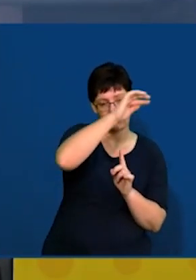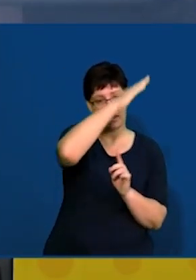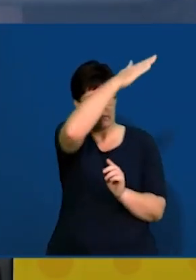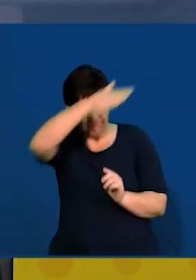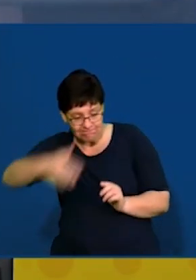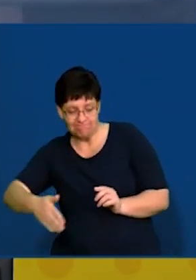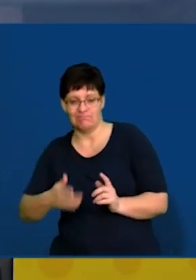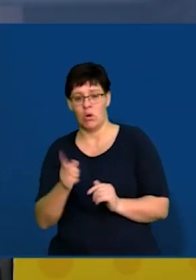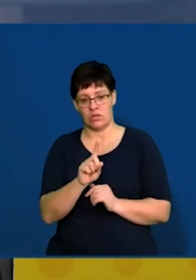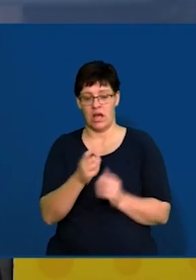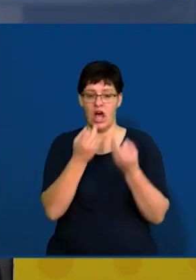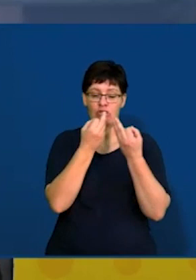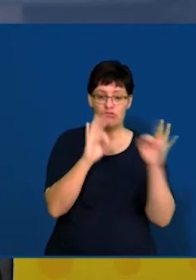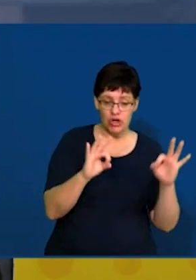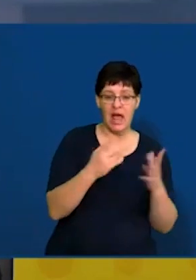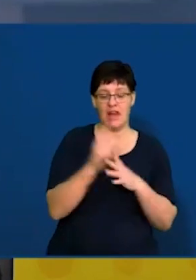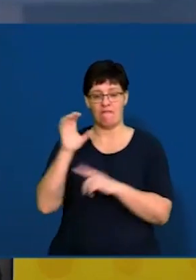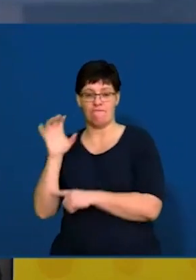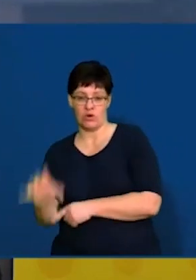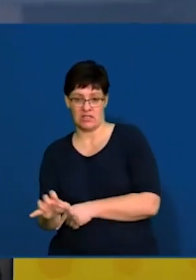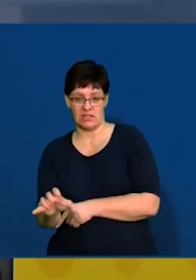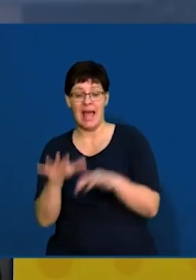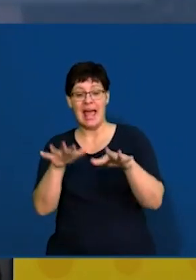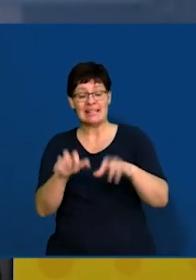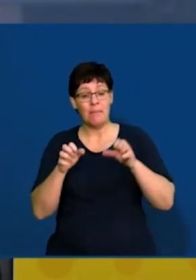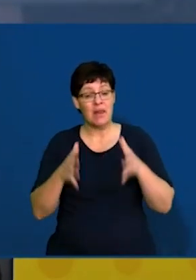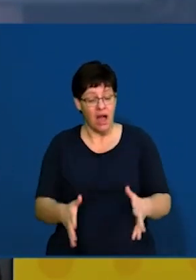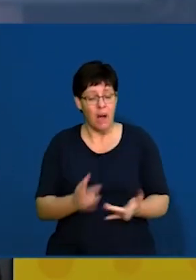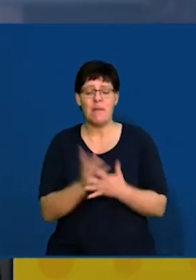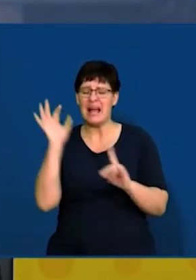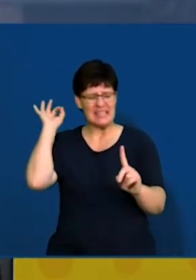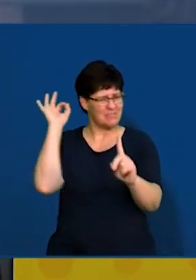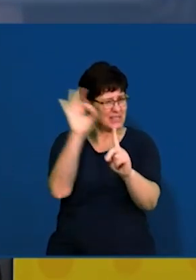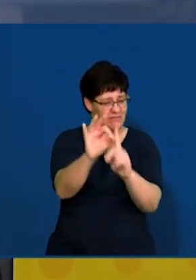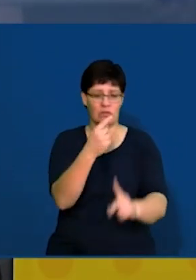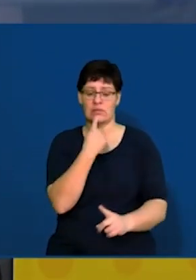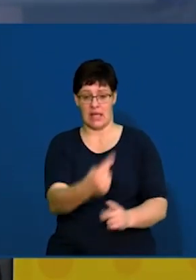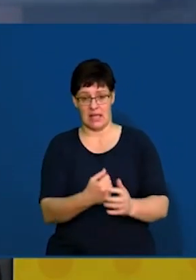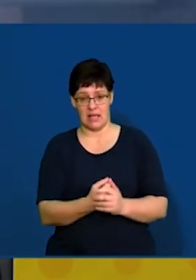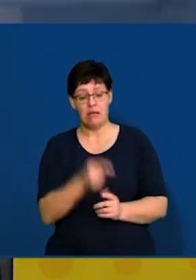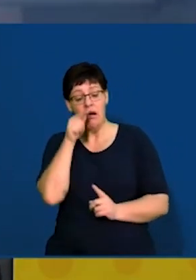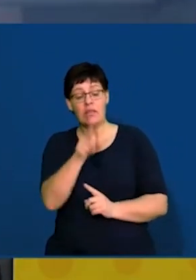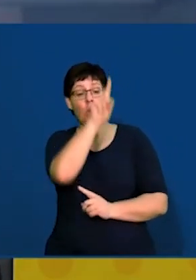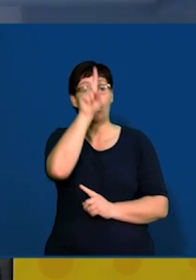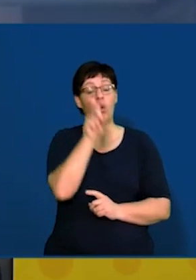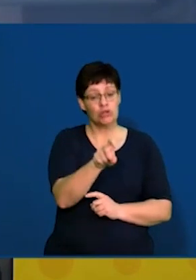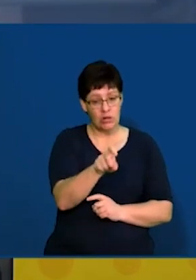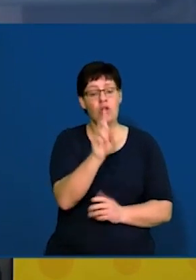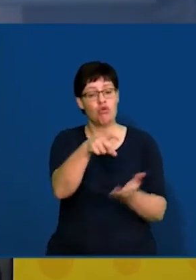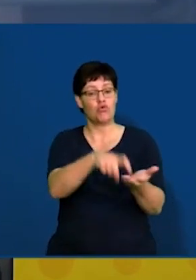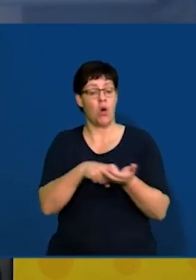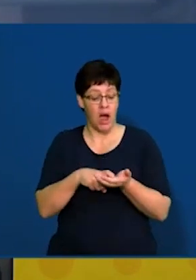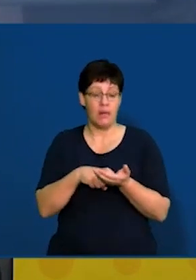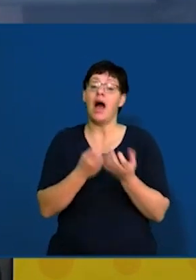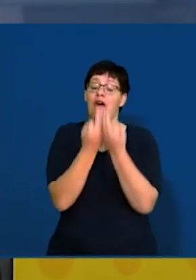body diagram and a force diagram. And the examiner will be very, very specific in that case to say, in this question, you are required to draw a